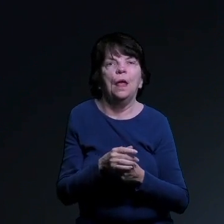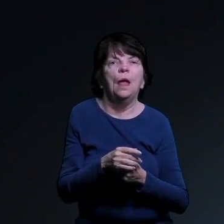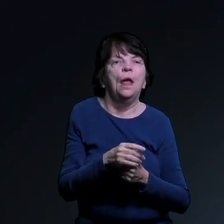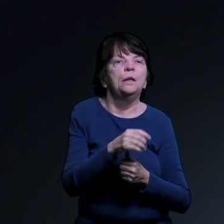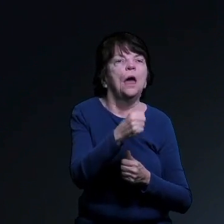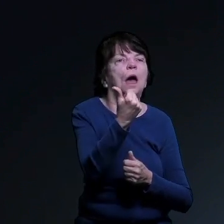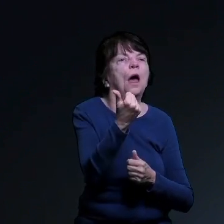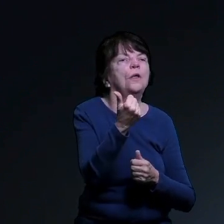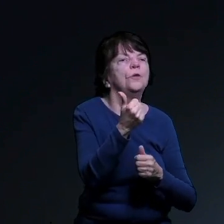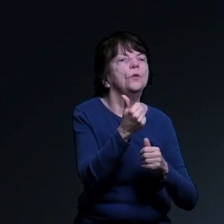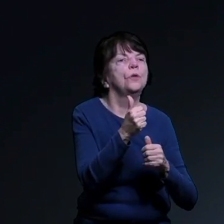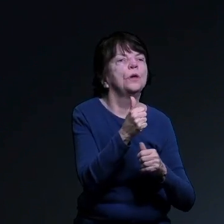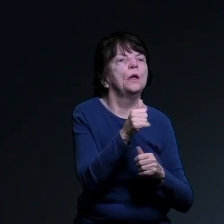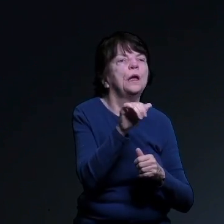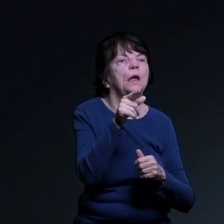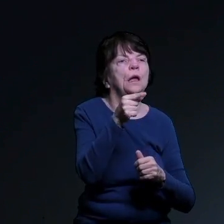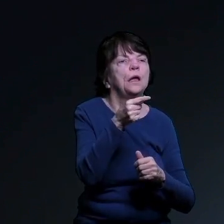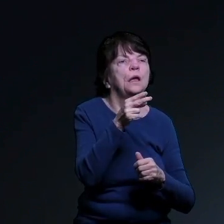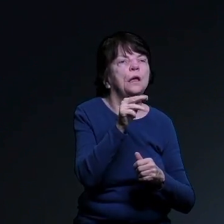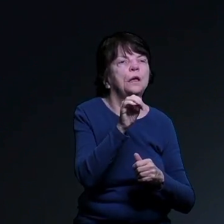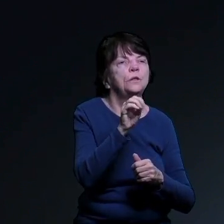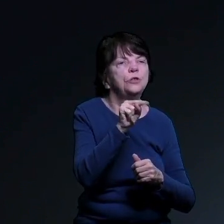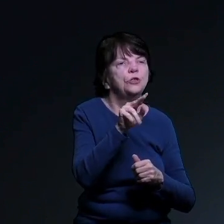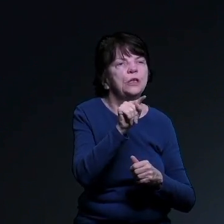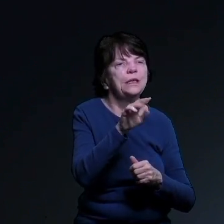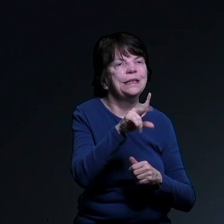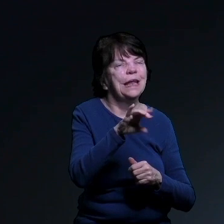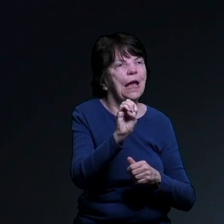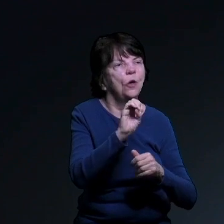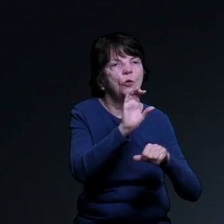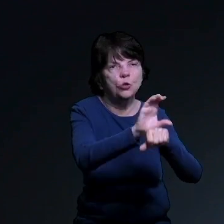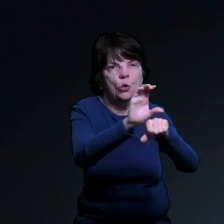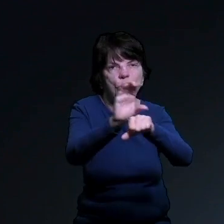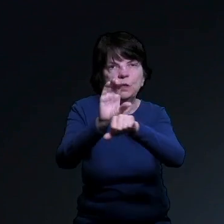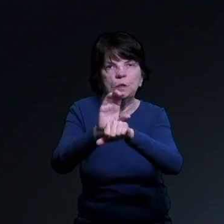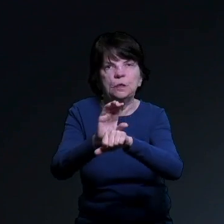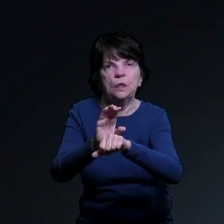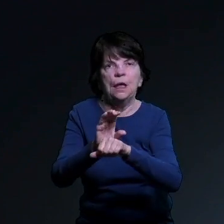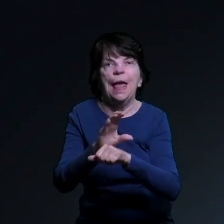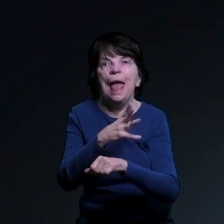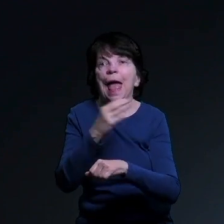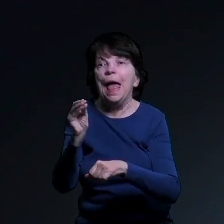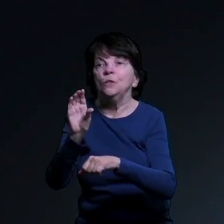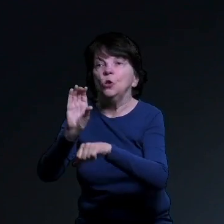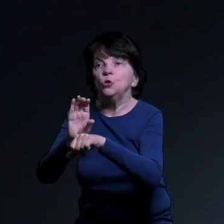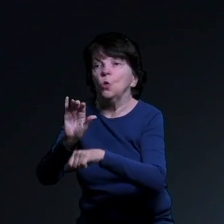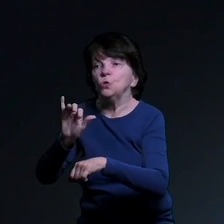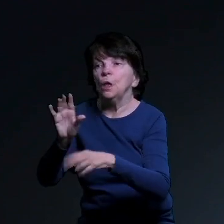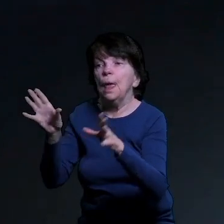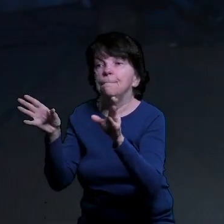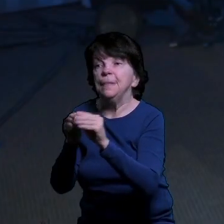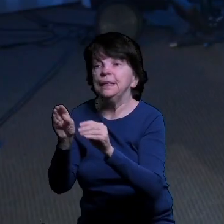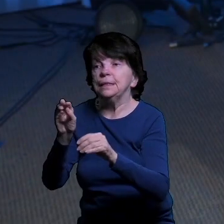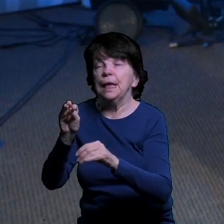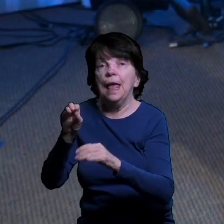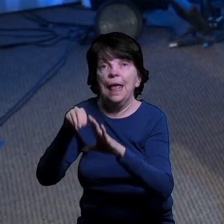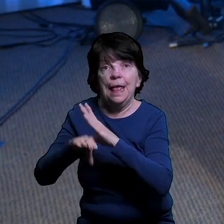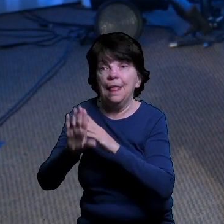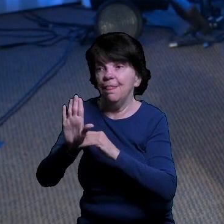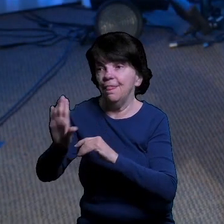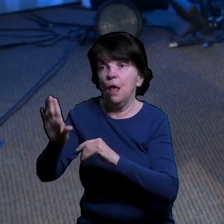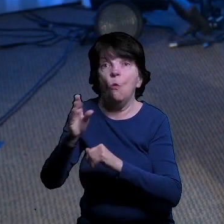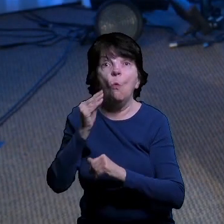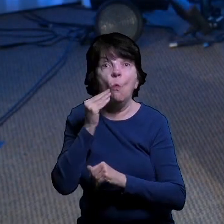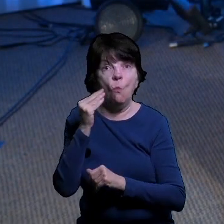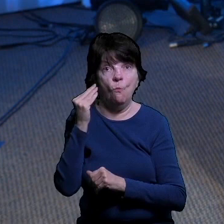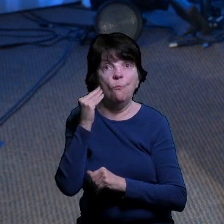give my greetings to the church that meets in their home. Boy, we could gloss over that and miss it. So let's